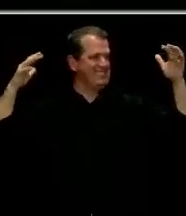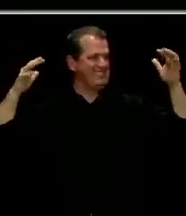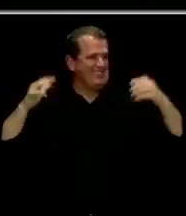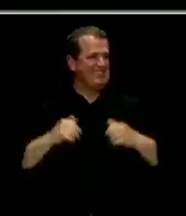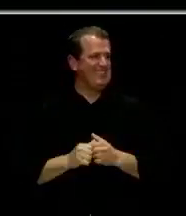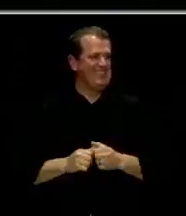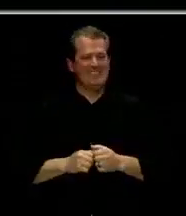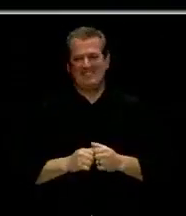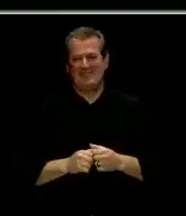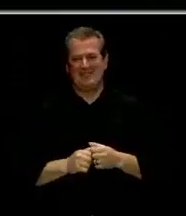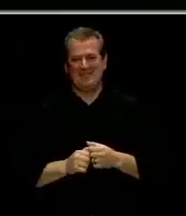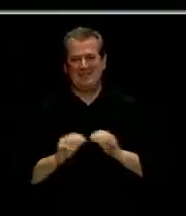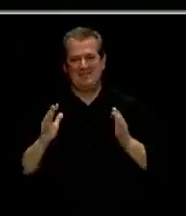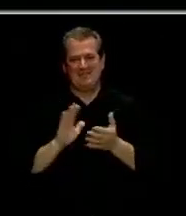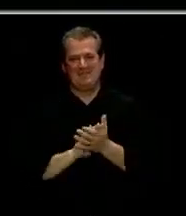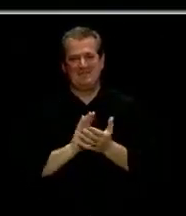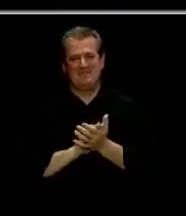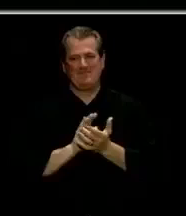Thank you all.